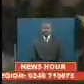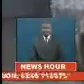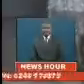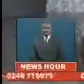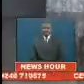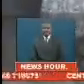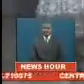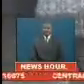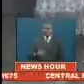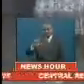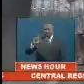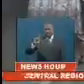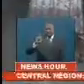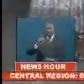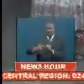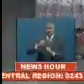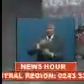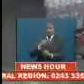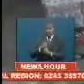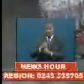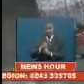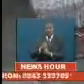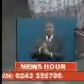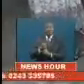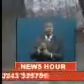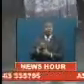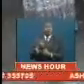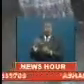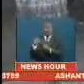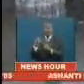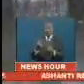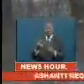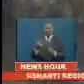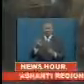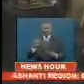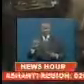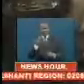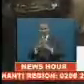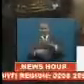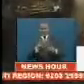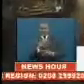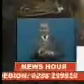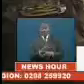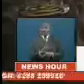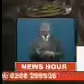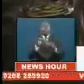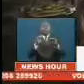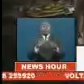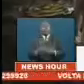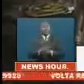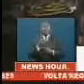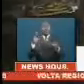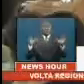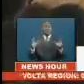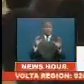It's been 20 years since the first World Teachers' Day was held. The 5th of October since 1994 commemorates